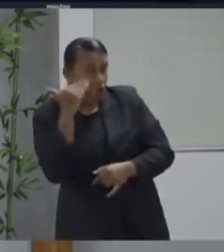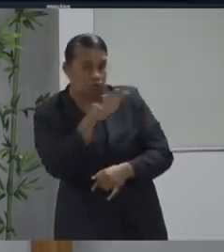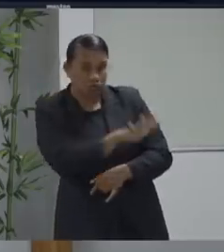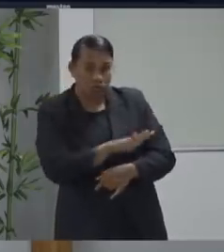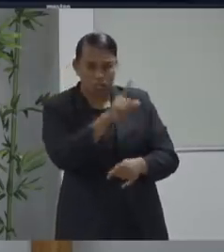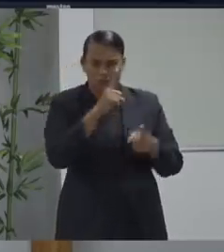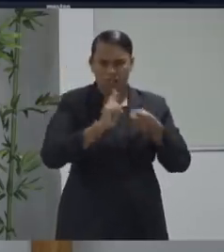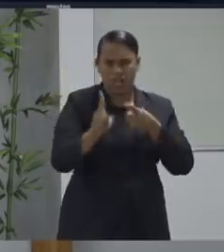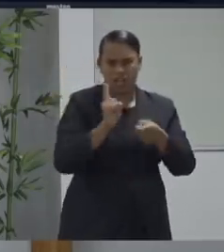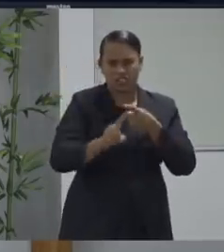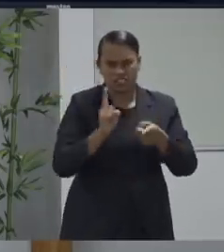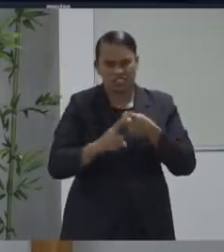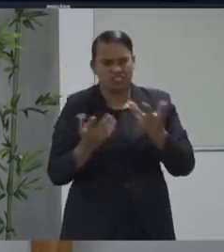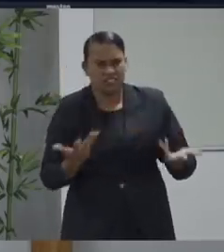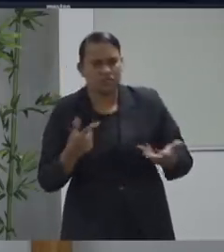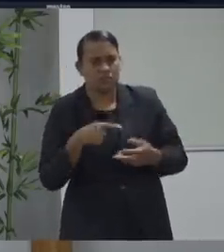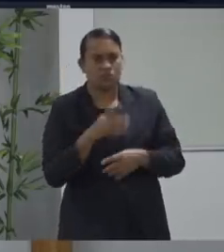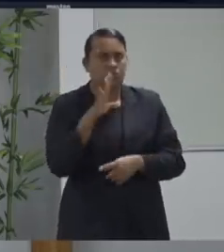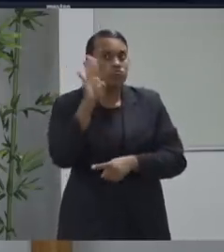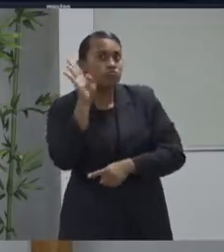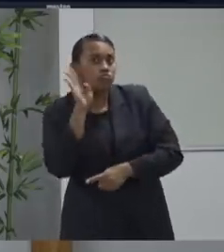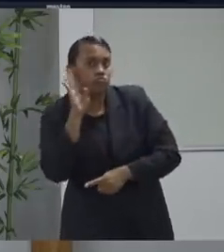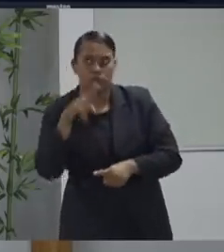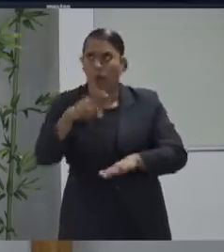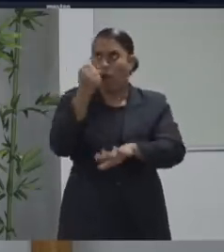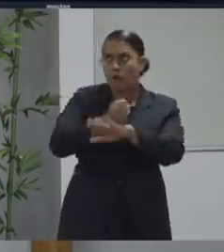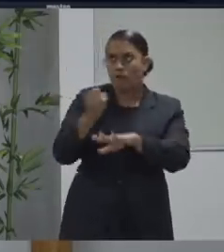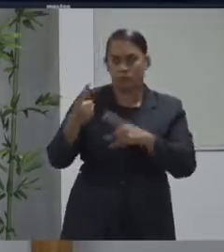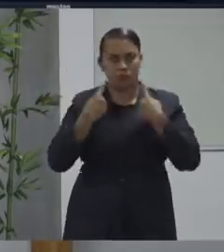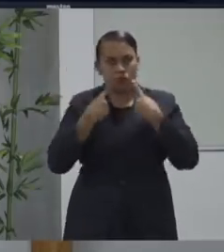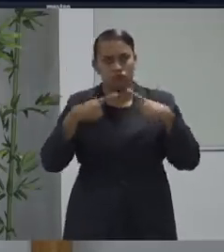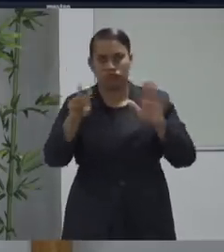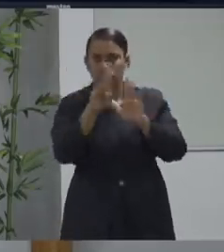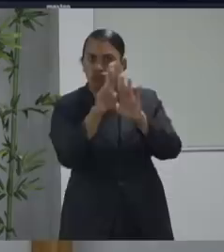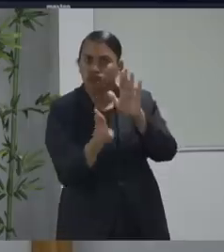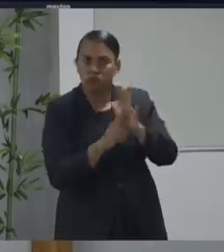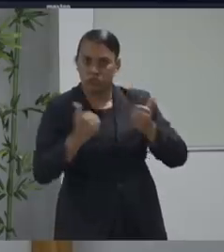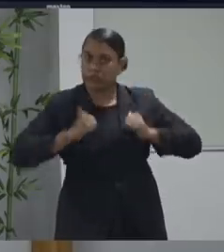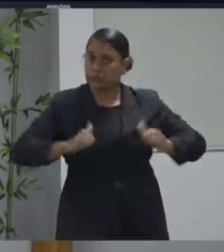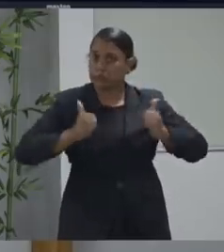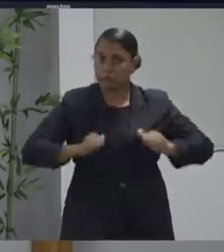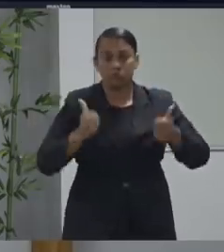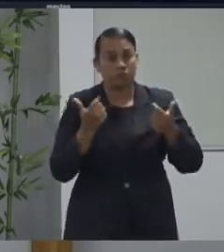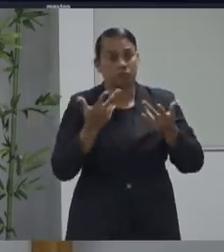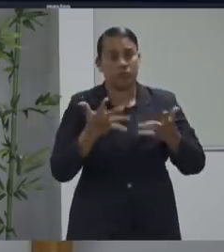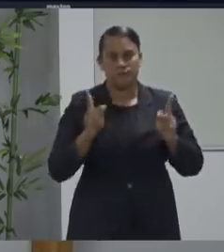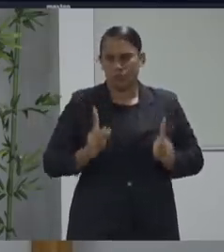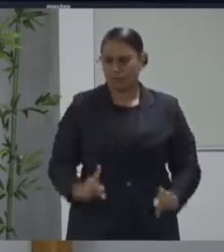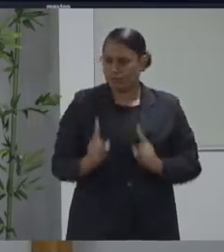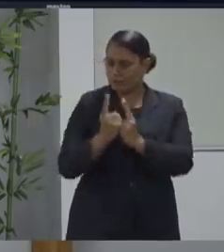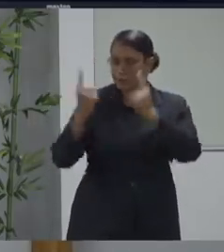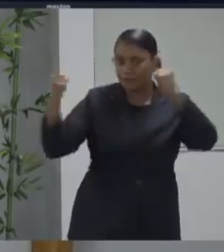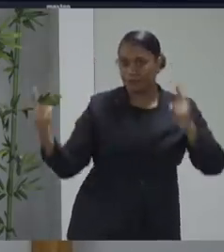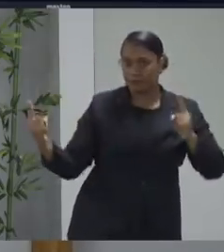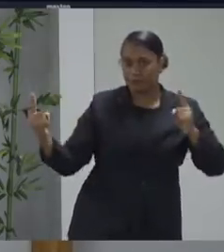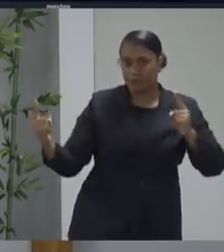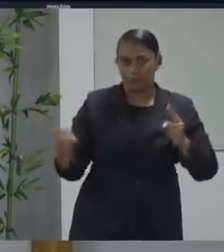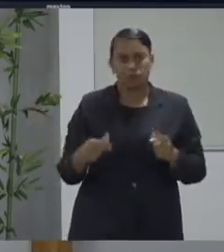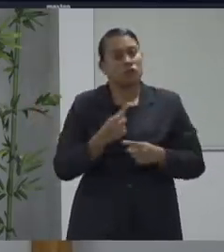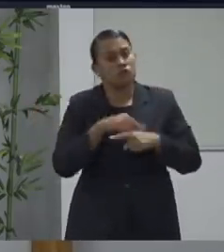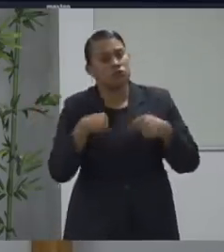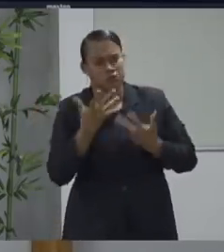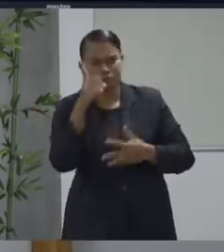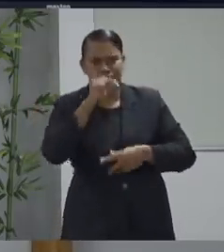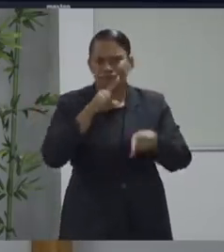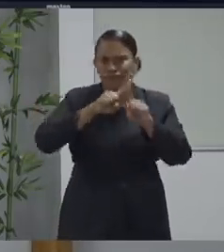quickly, adhered to strong government directives, and practiced good fiscal distancing, the curve looks very